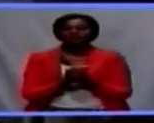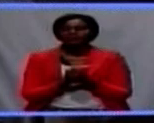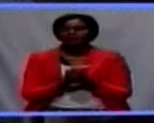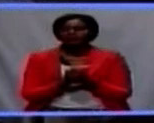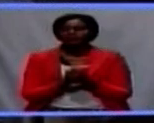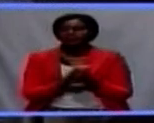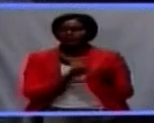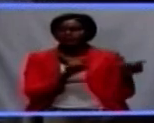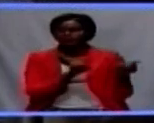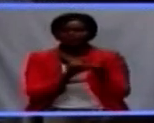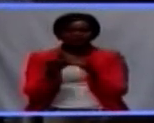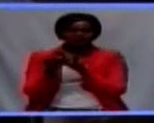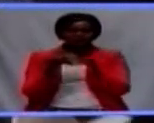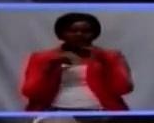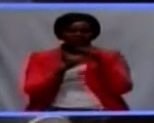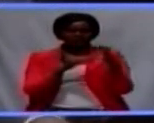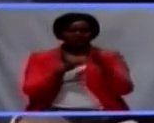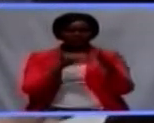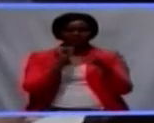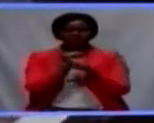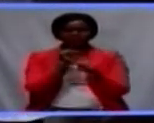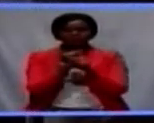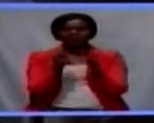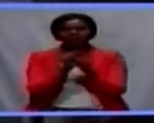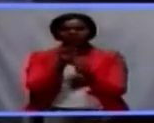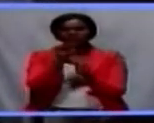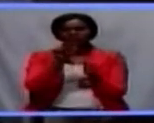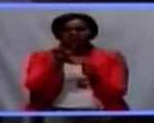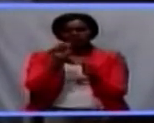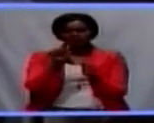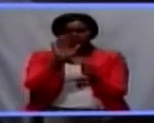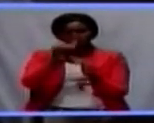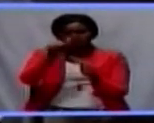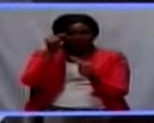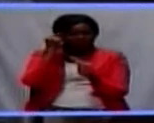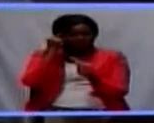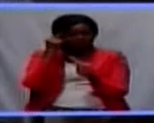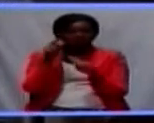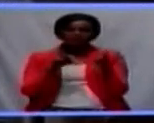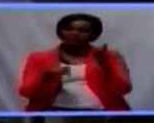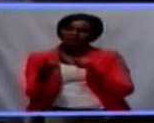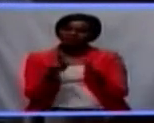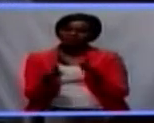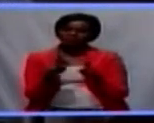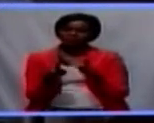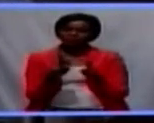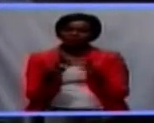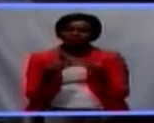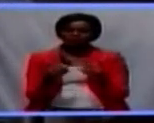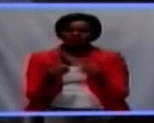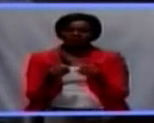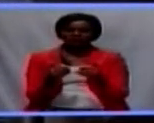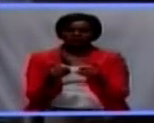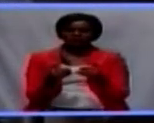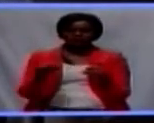as against, you know, work with ZRA, do you think that public perception and, you know,